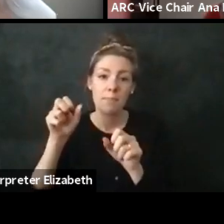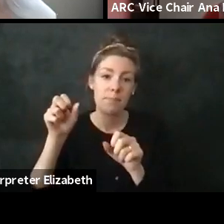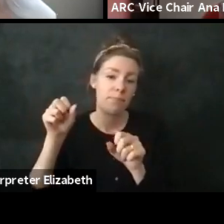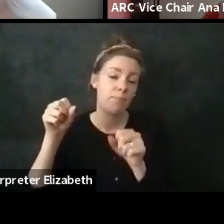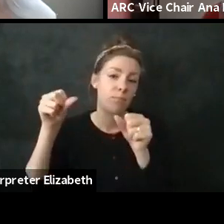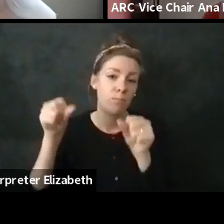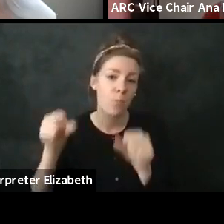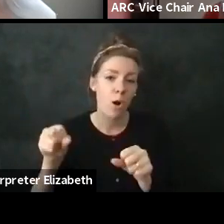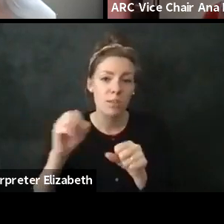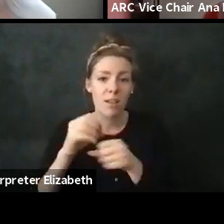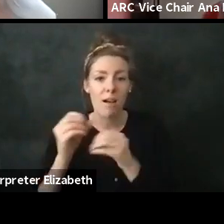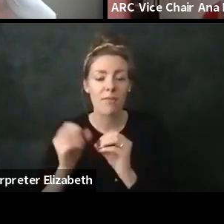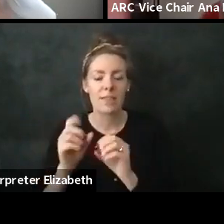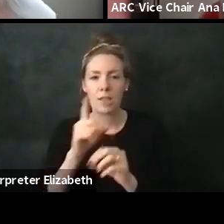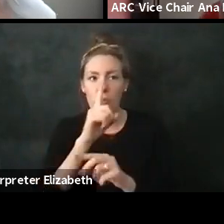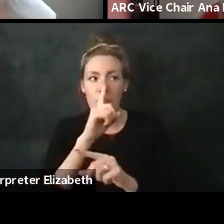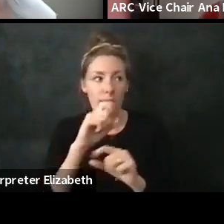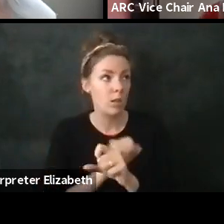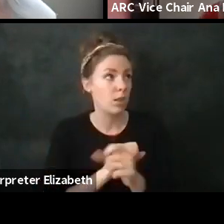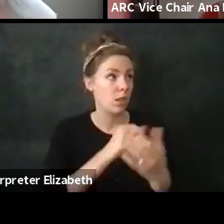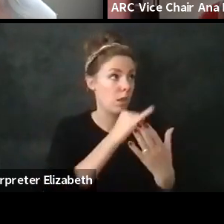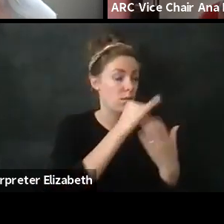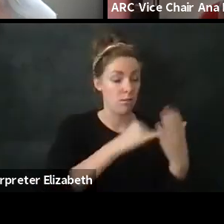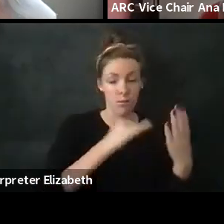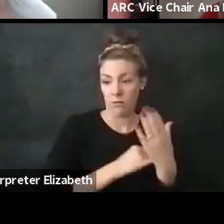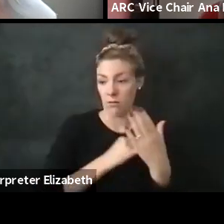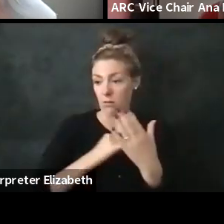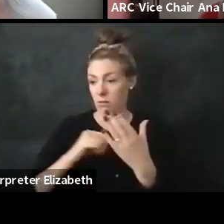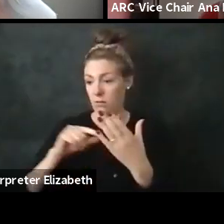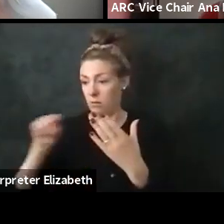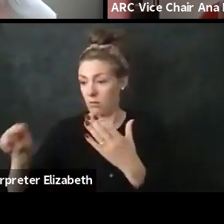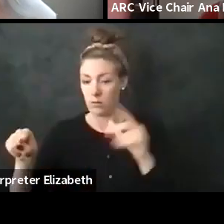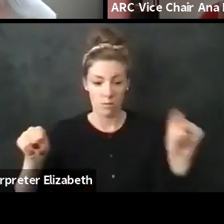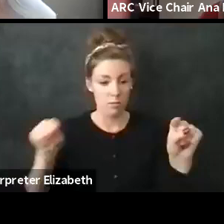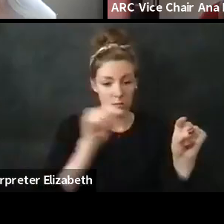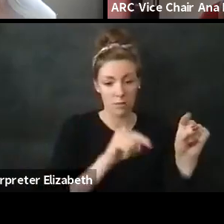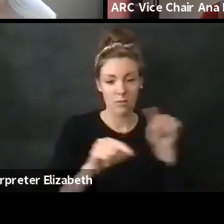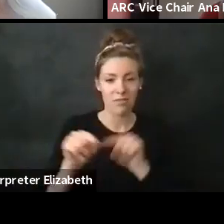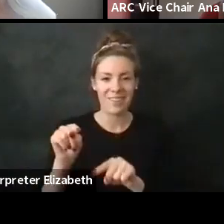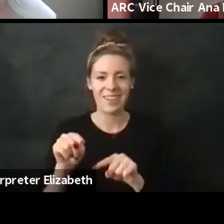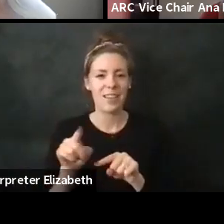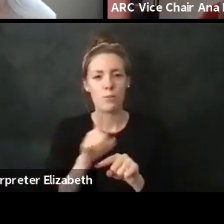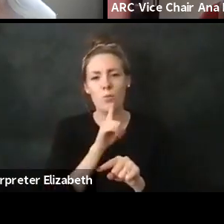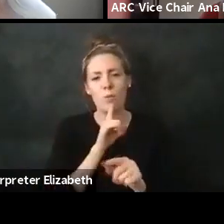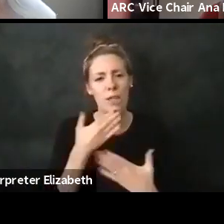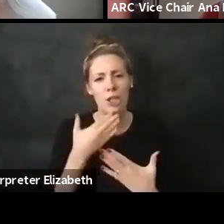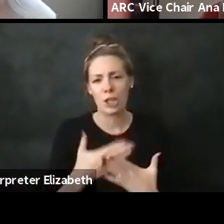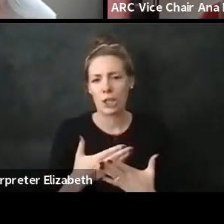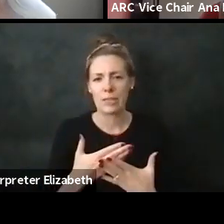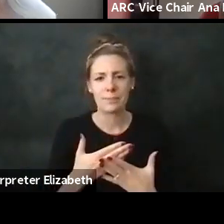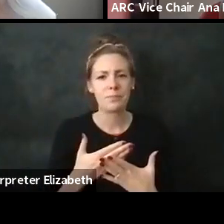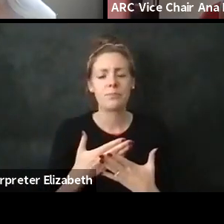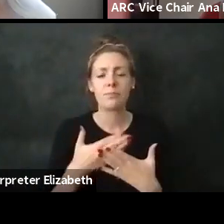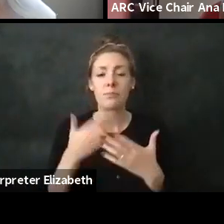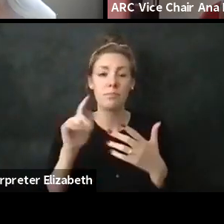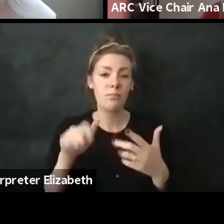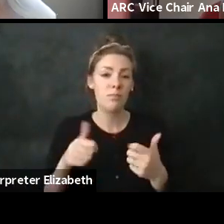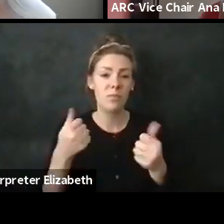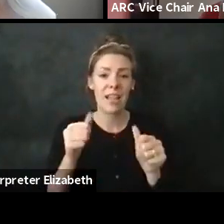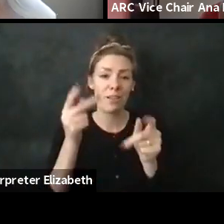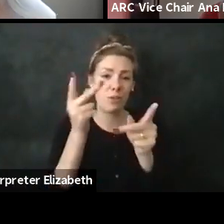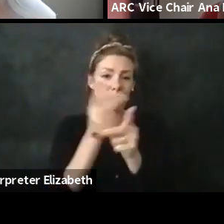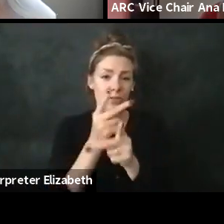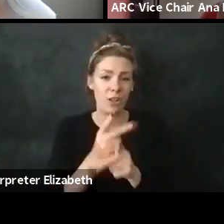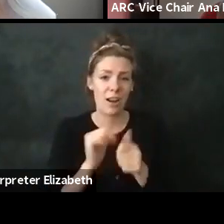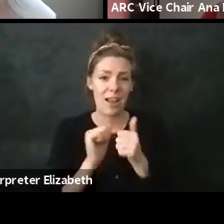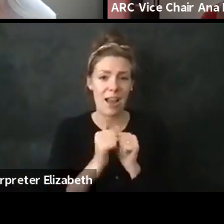was literally just, you know, crossing out hash marking over the lines that weren't right and drawing in new lines. And then figuring out how, once we got